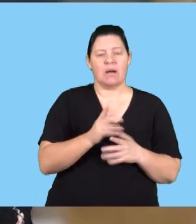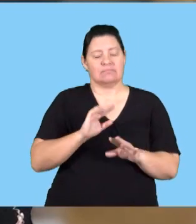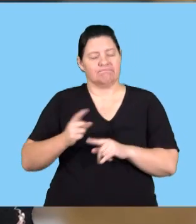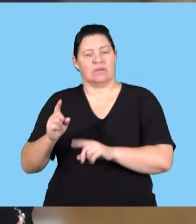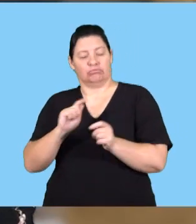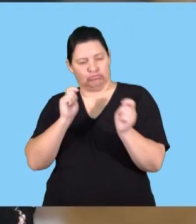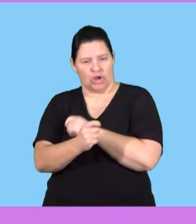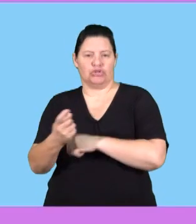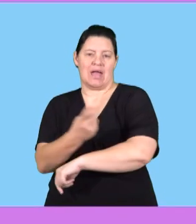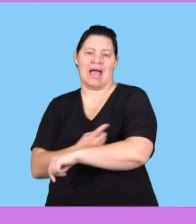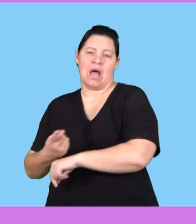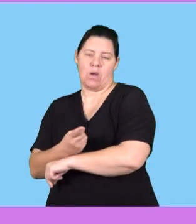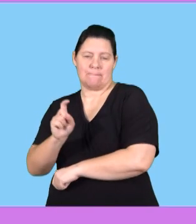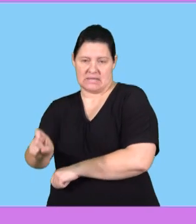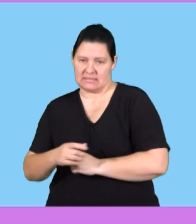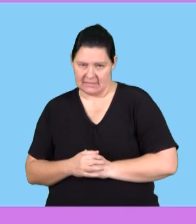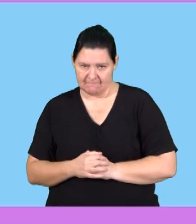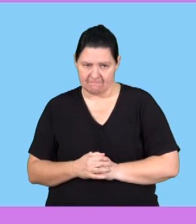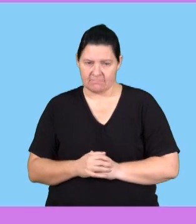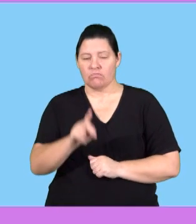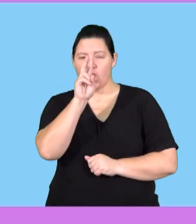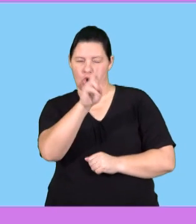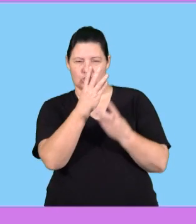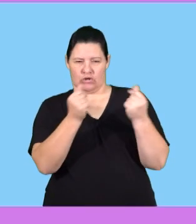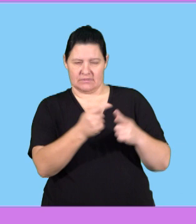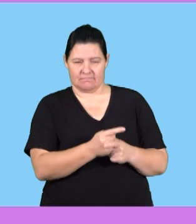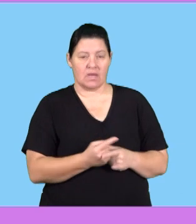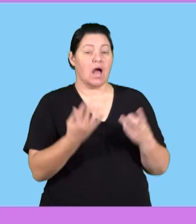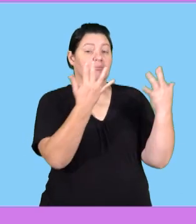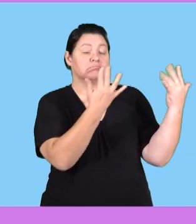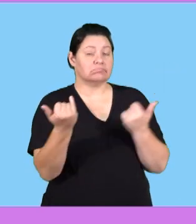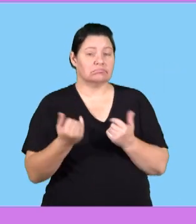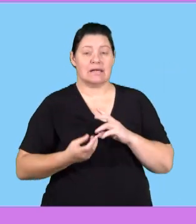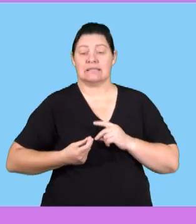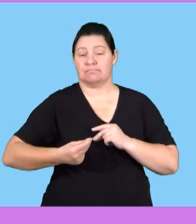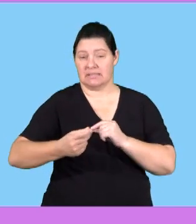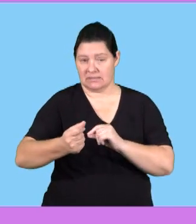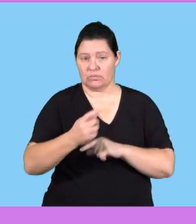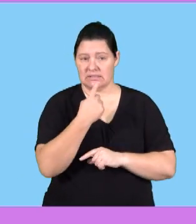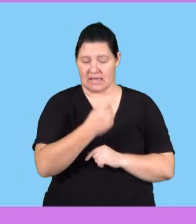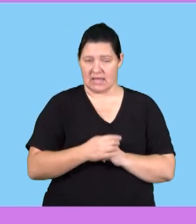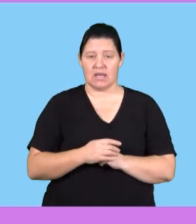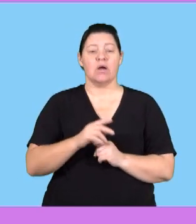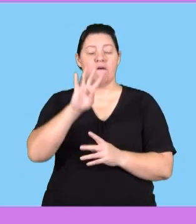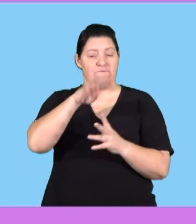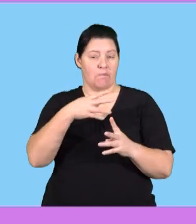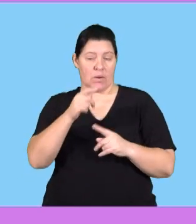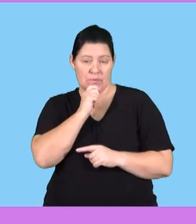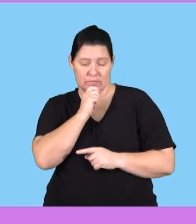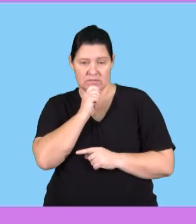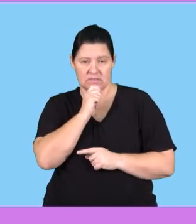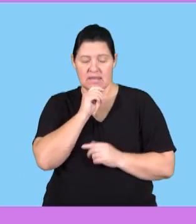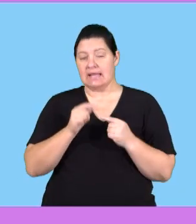well. So now let us have a look at the solution. To calculate the speed, we say we use the